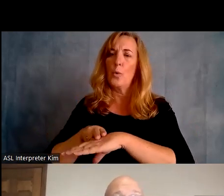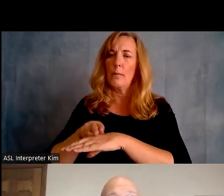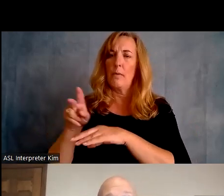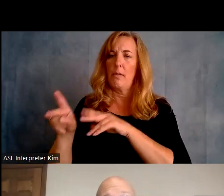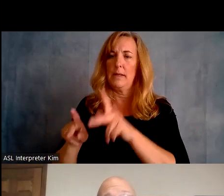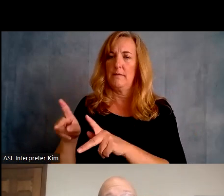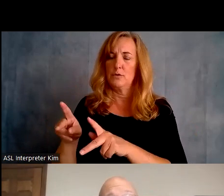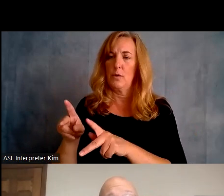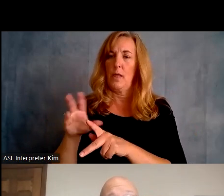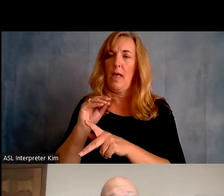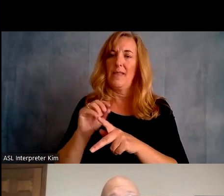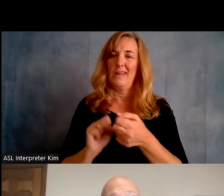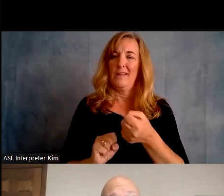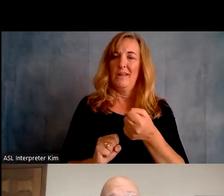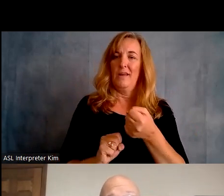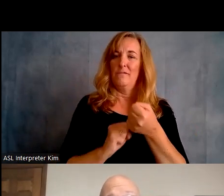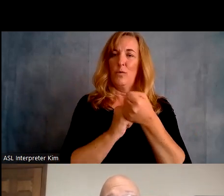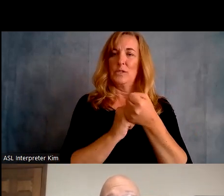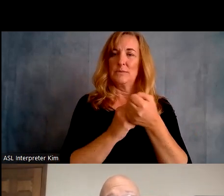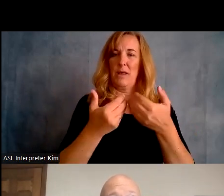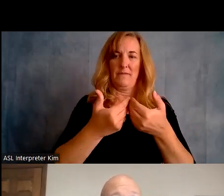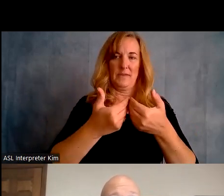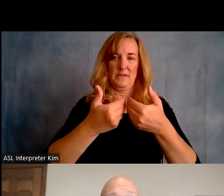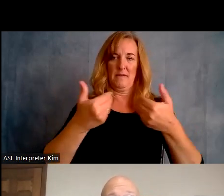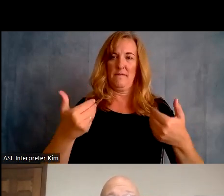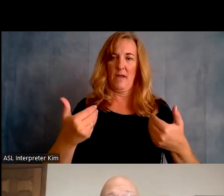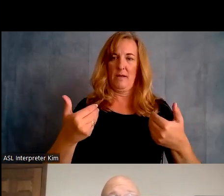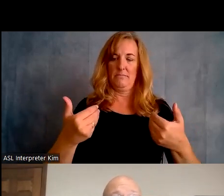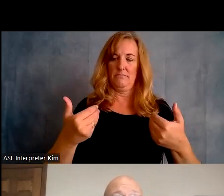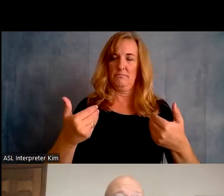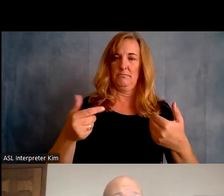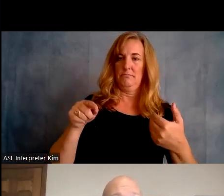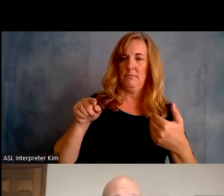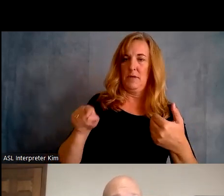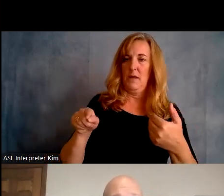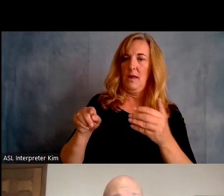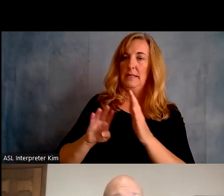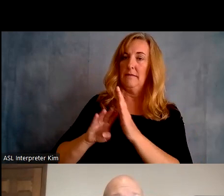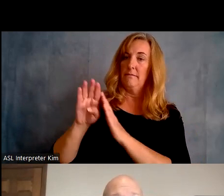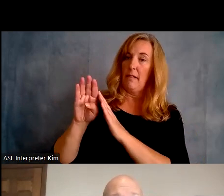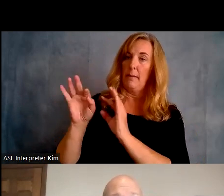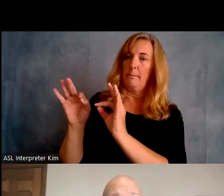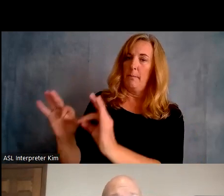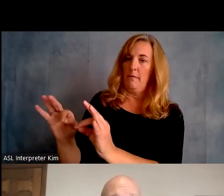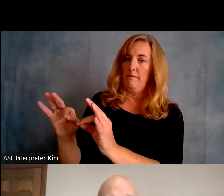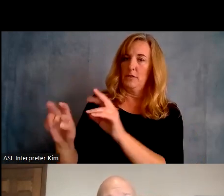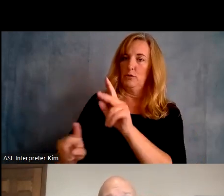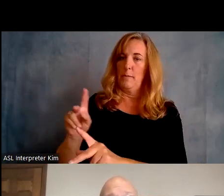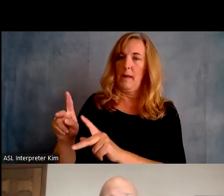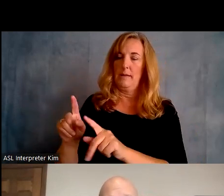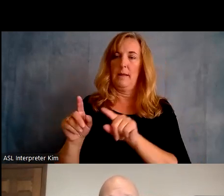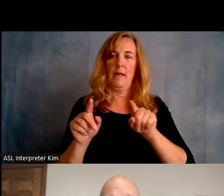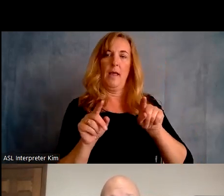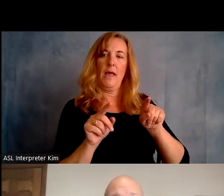the enforcement of a divide between a perfected or developed humanity and the